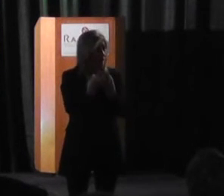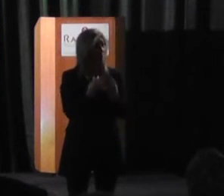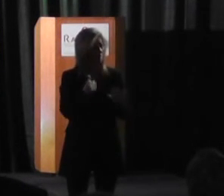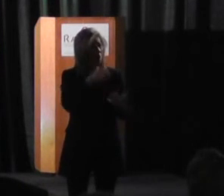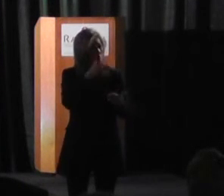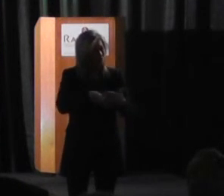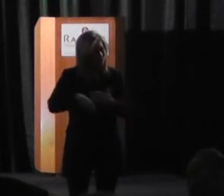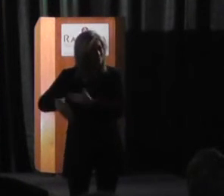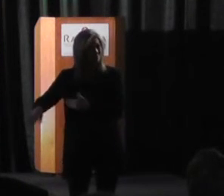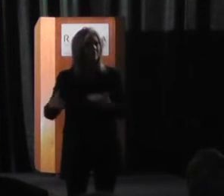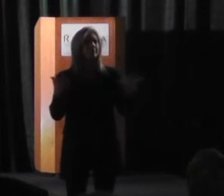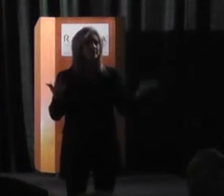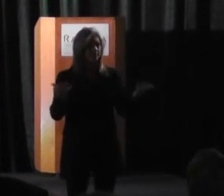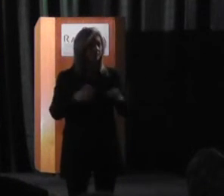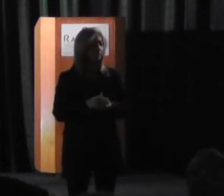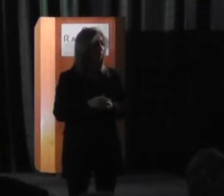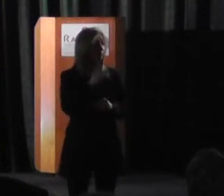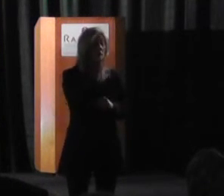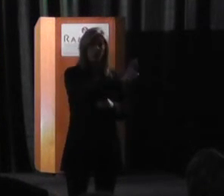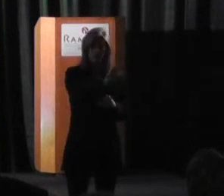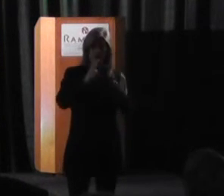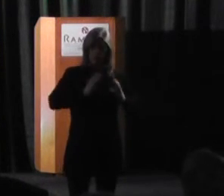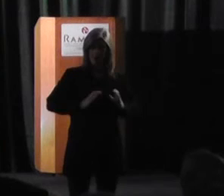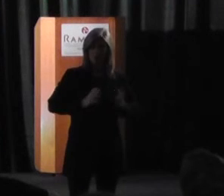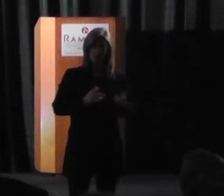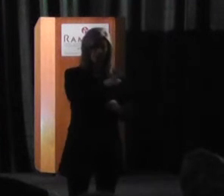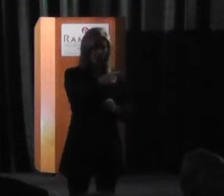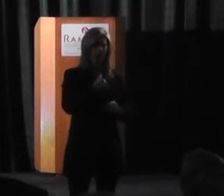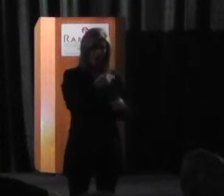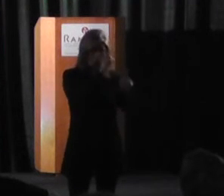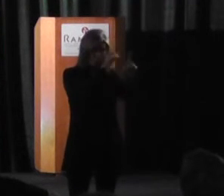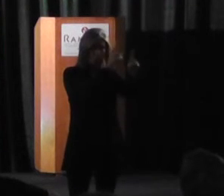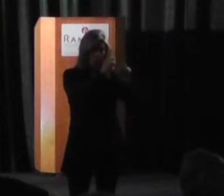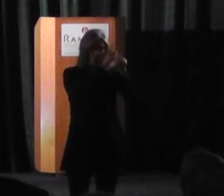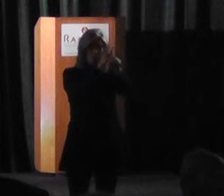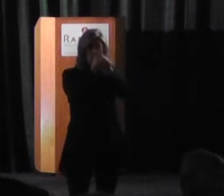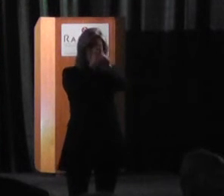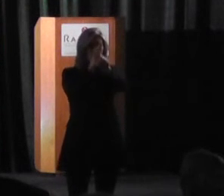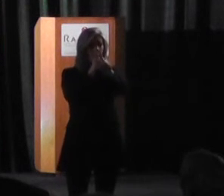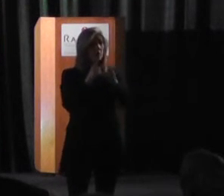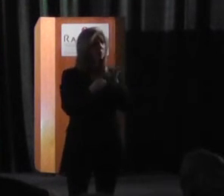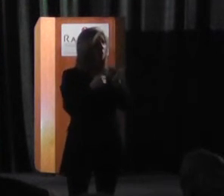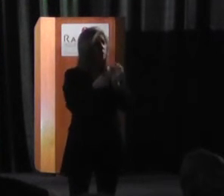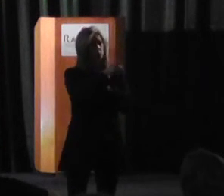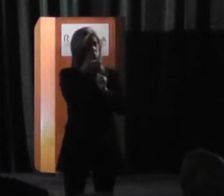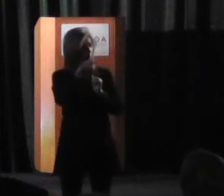us with goals, and some of their goals might be things that you or I would take for granted, like reading a story to their